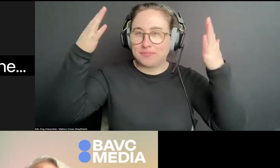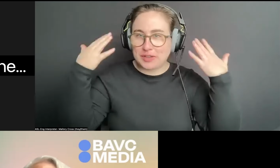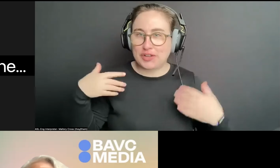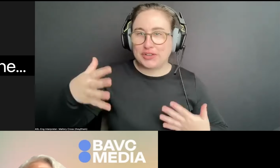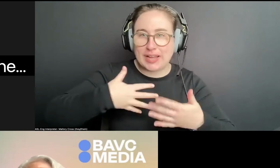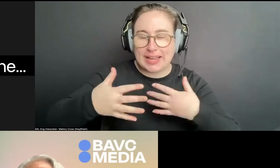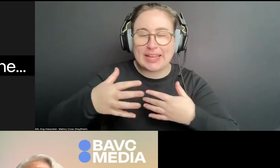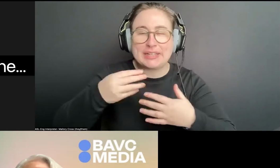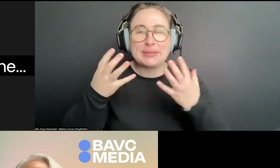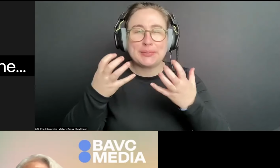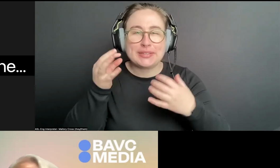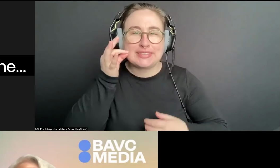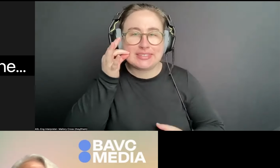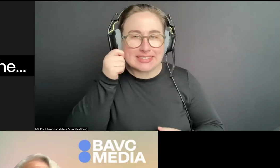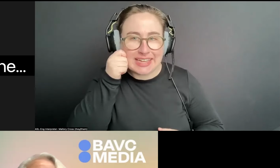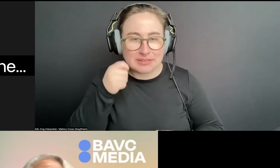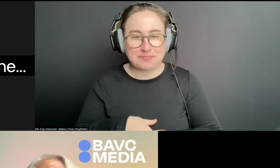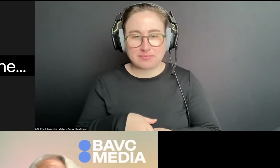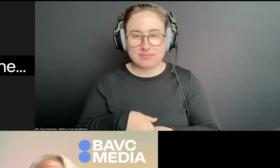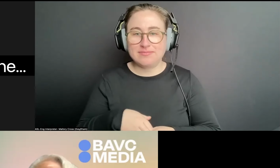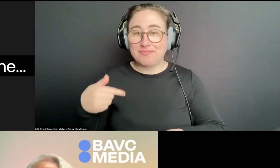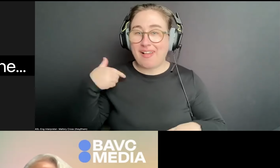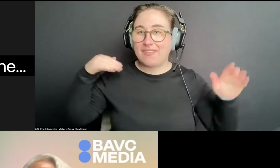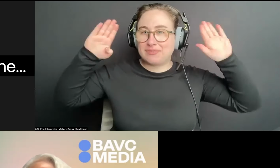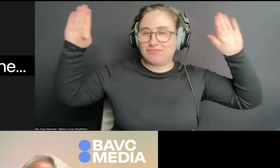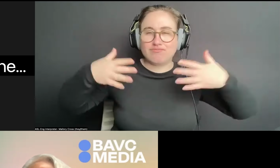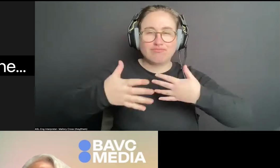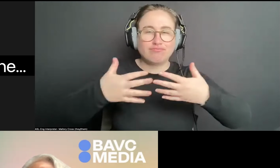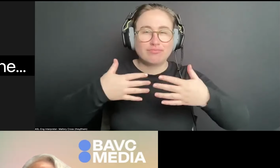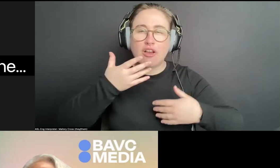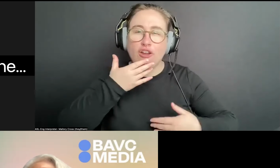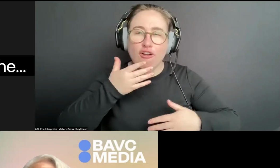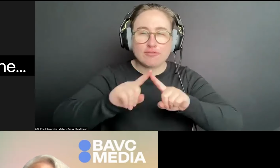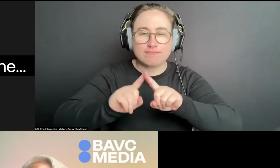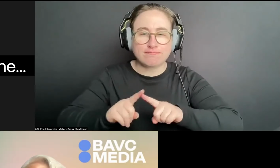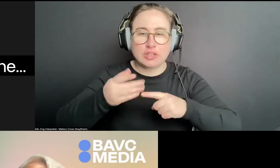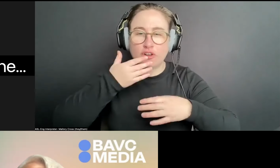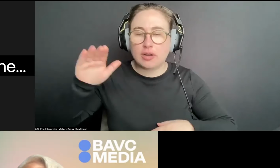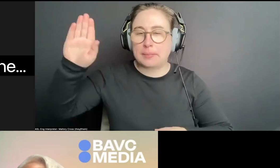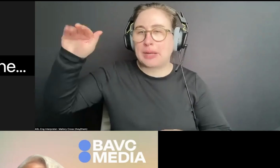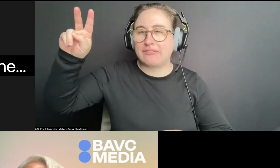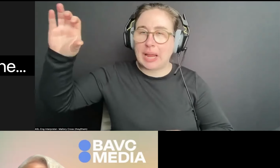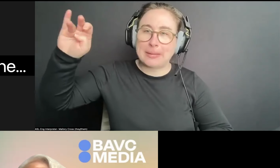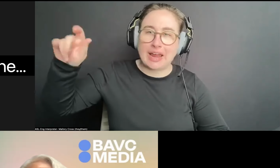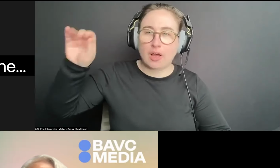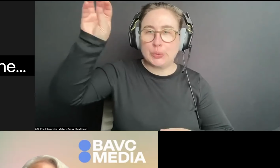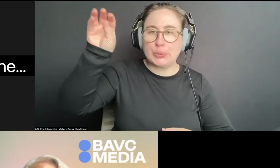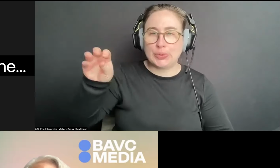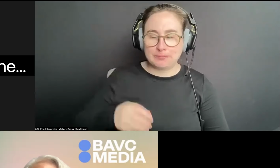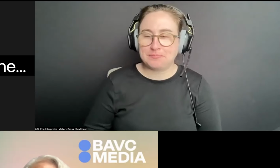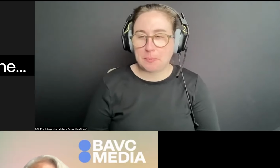is a color-graded image with the BAVC Media logo. I have the pleasure of introducing our